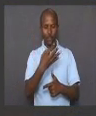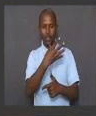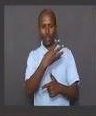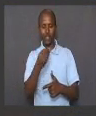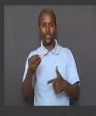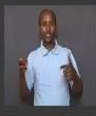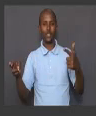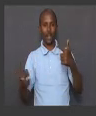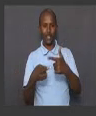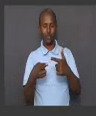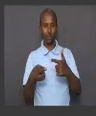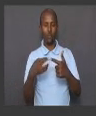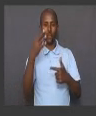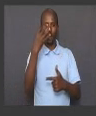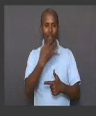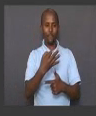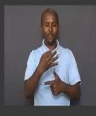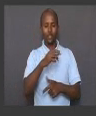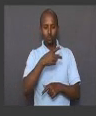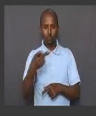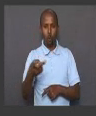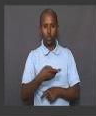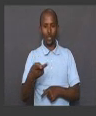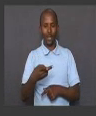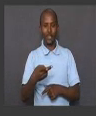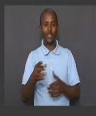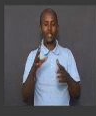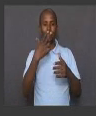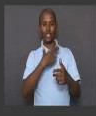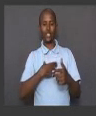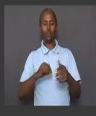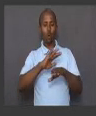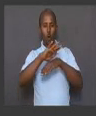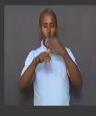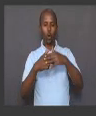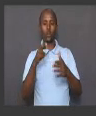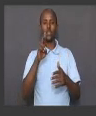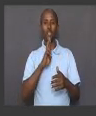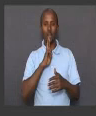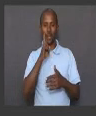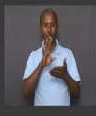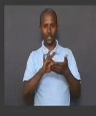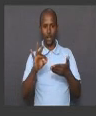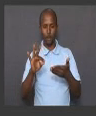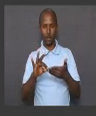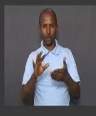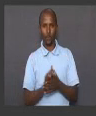the range of f are both the set of all real